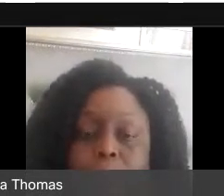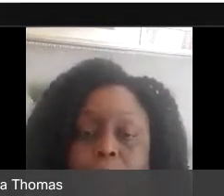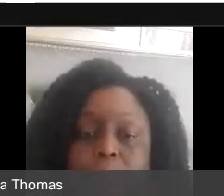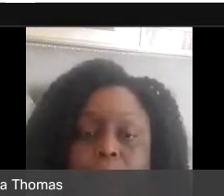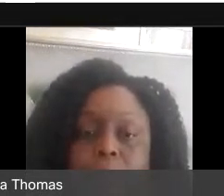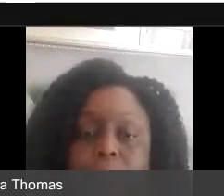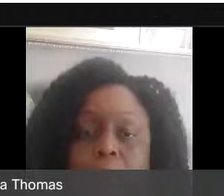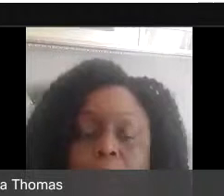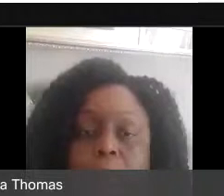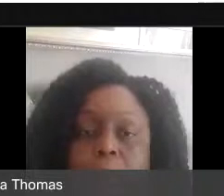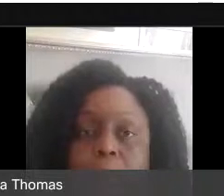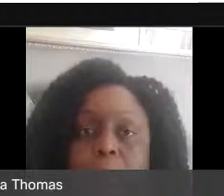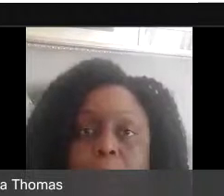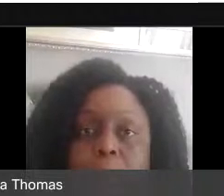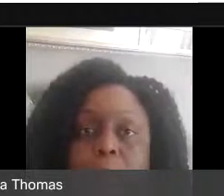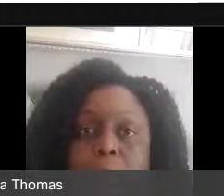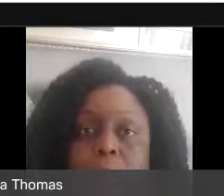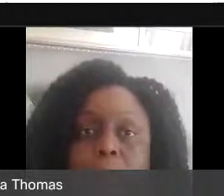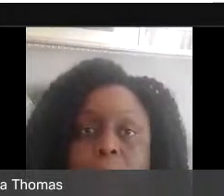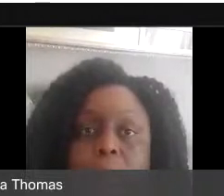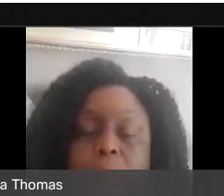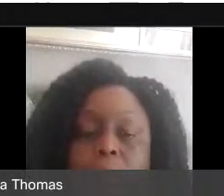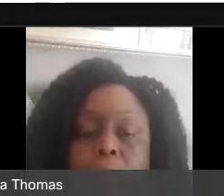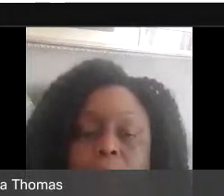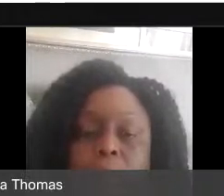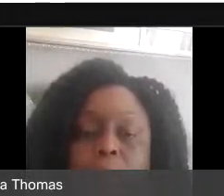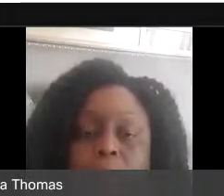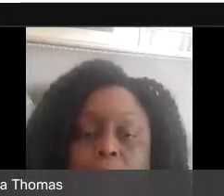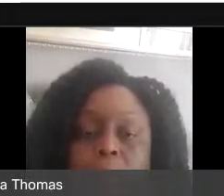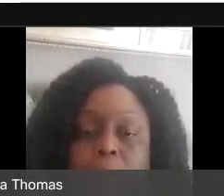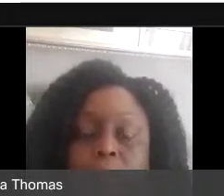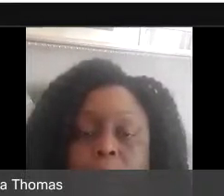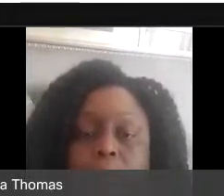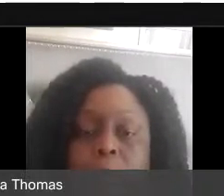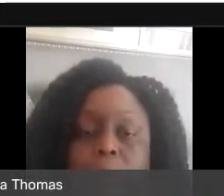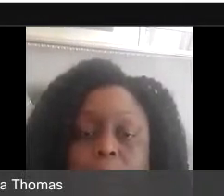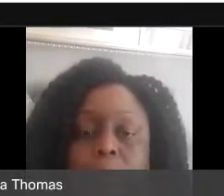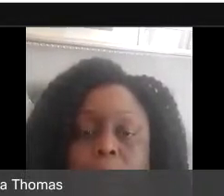Vickers, Yes. Vogel, Yes.